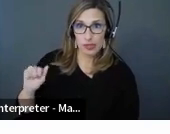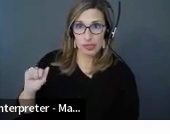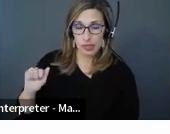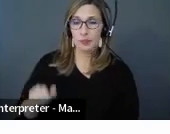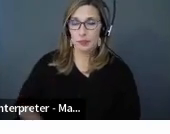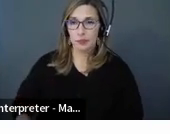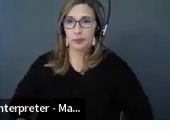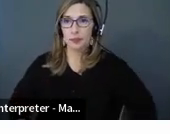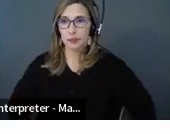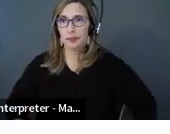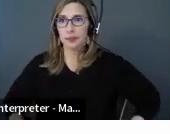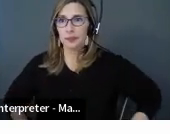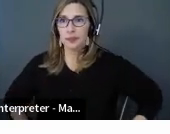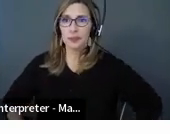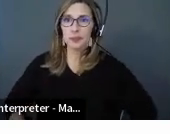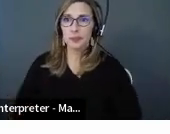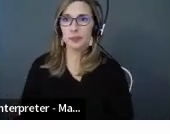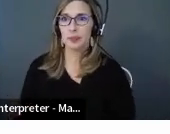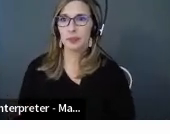end. Great.